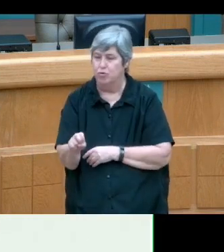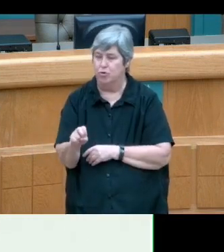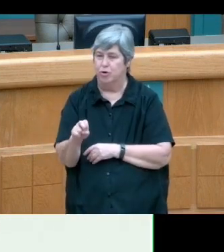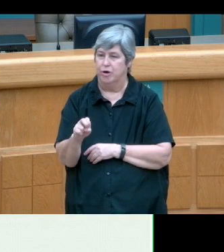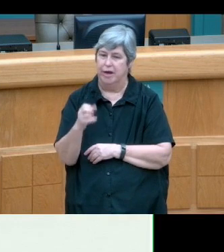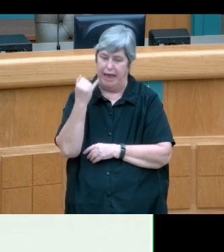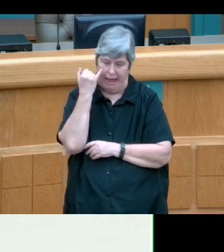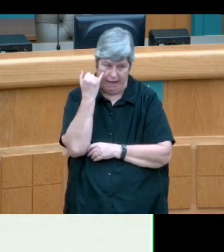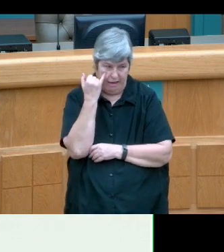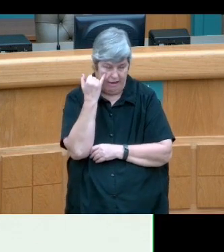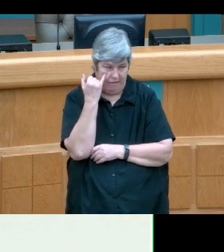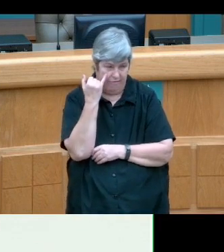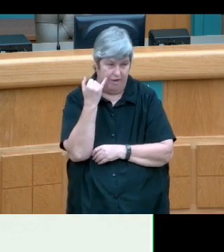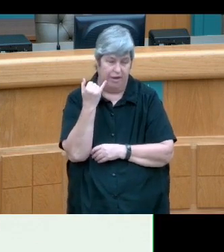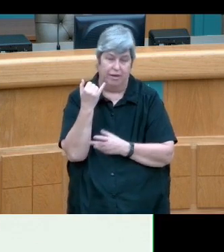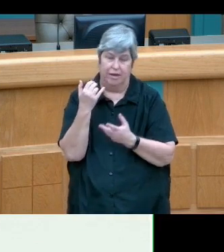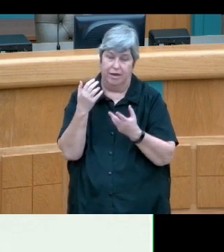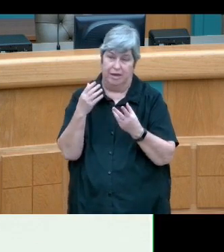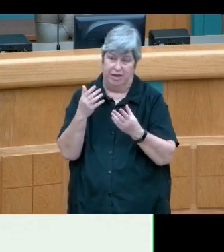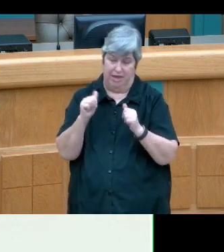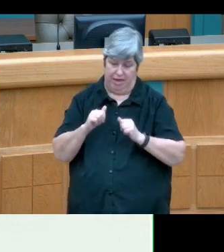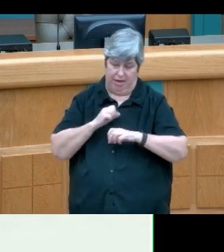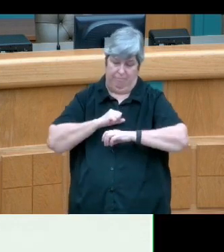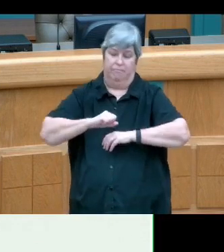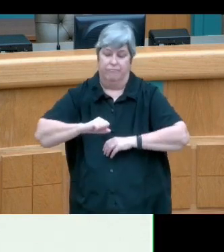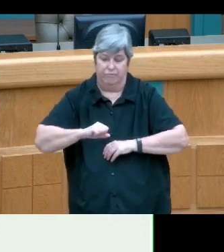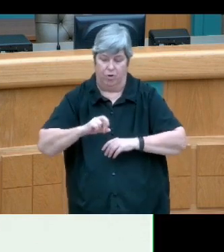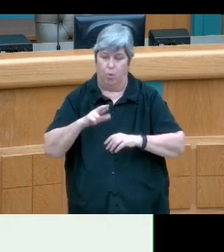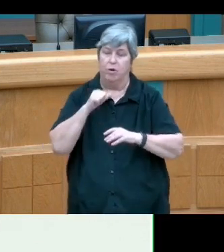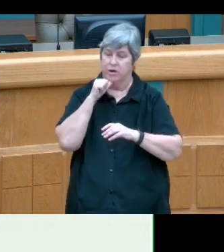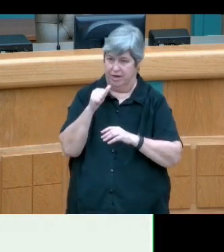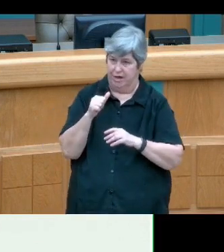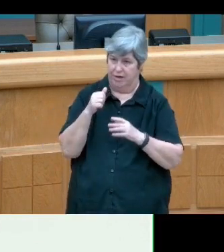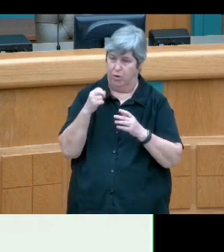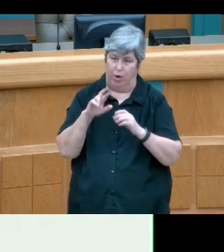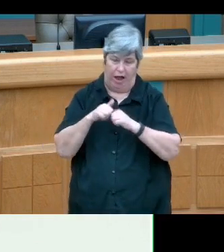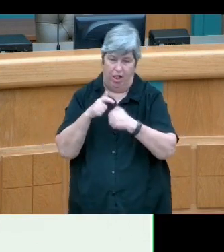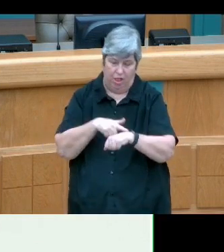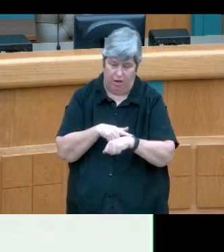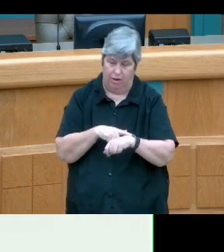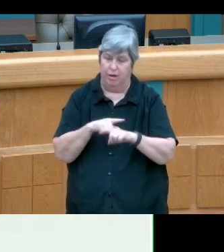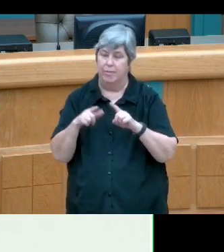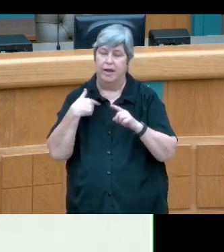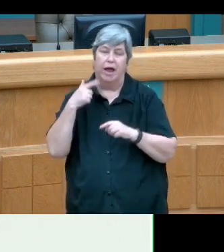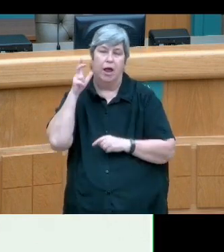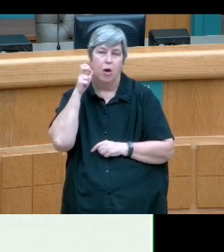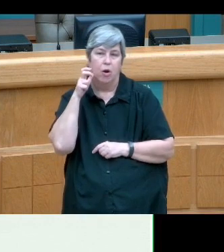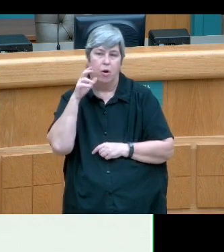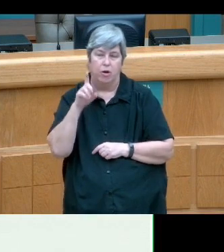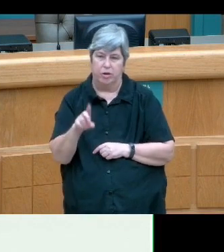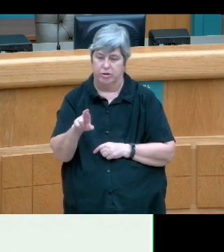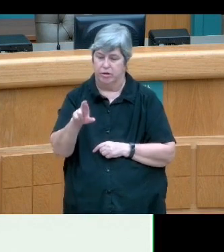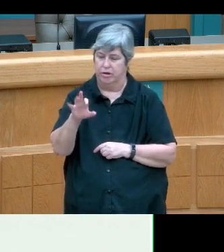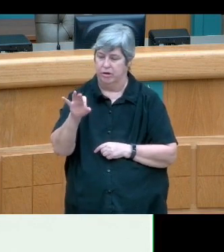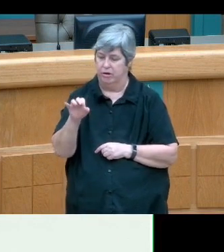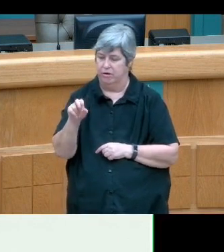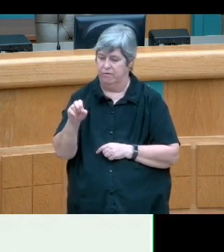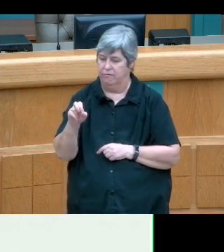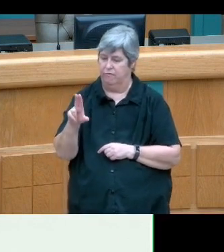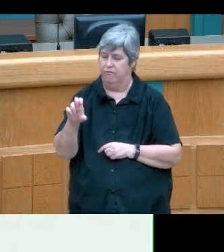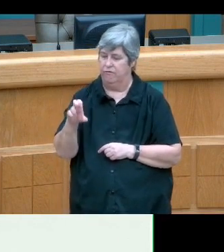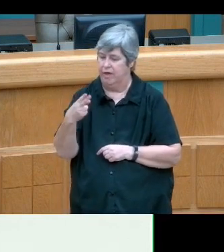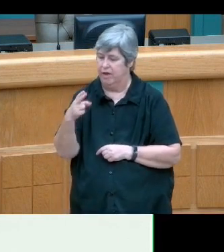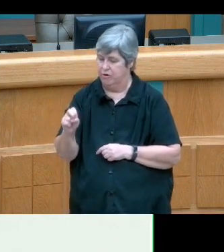whether how much immunity is conferred and how long it's conferred for. But I heard Dr. Fauci say that he was